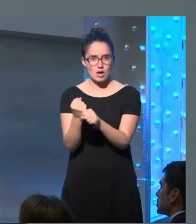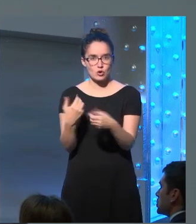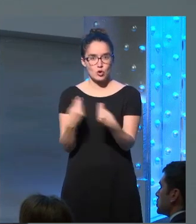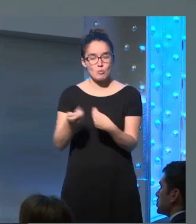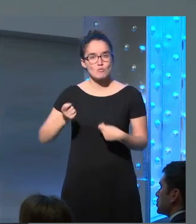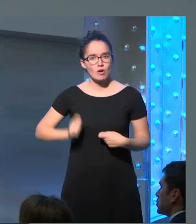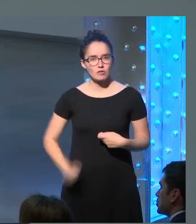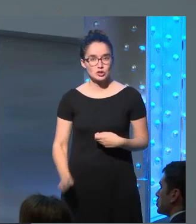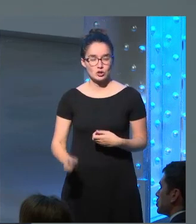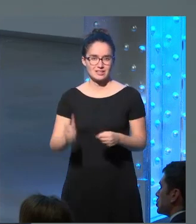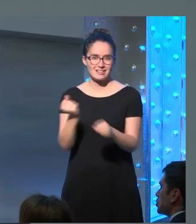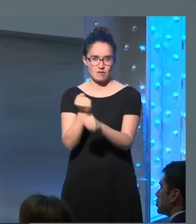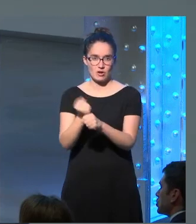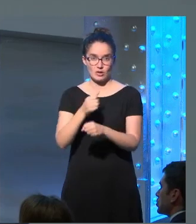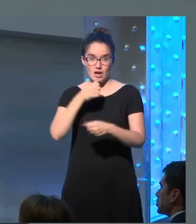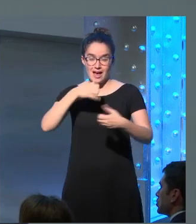the